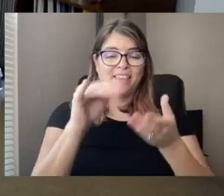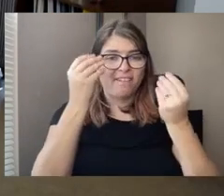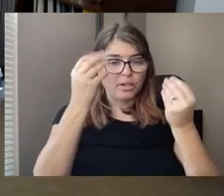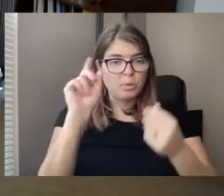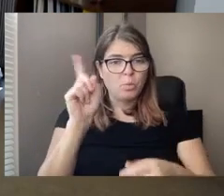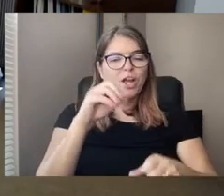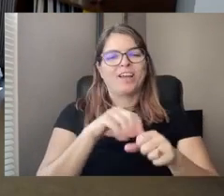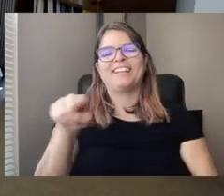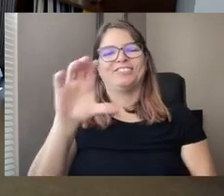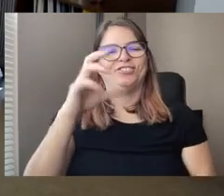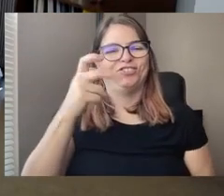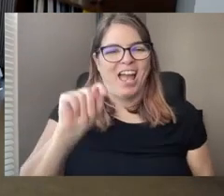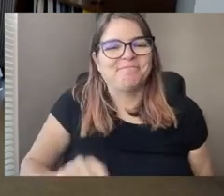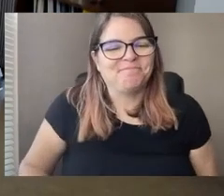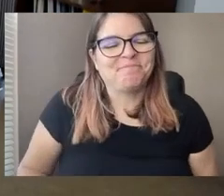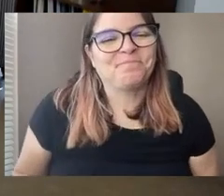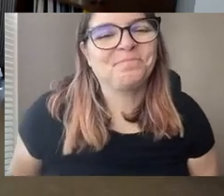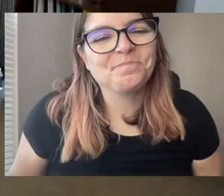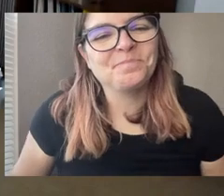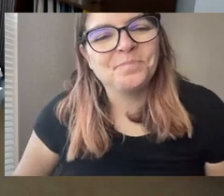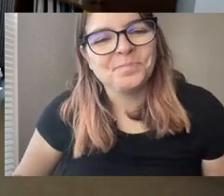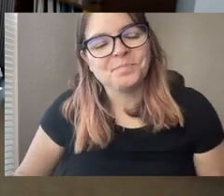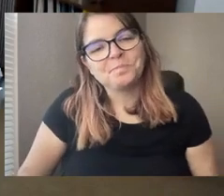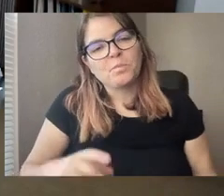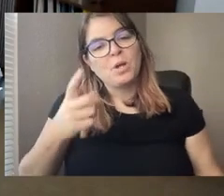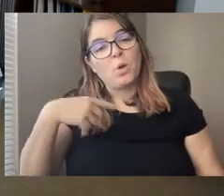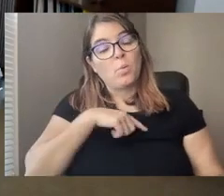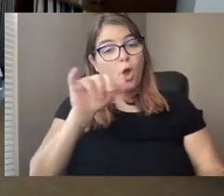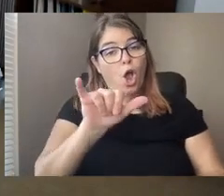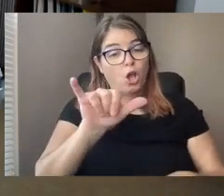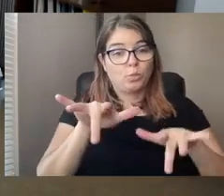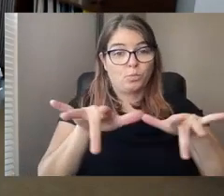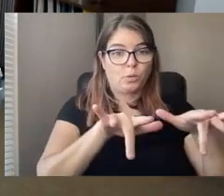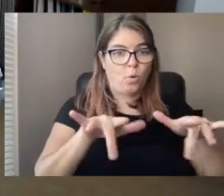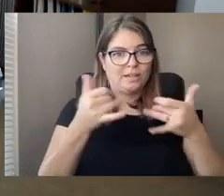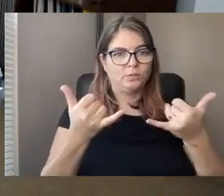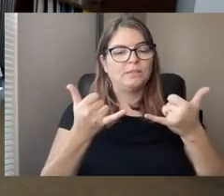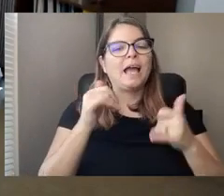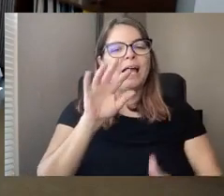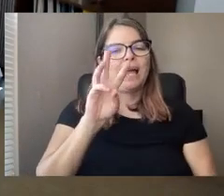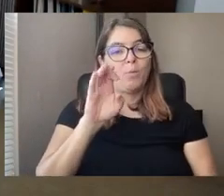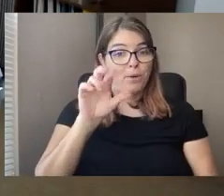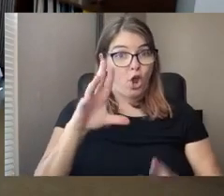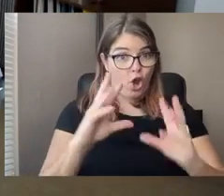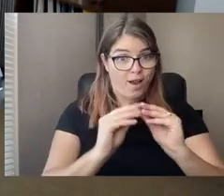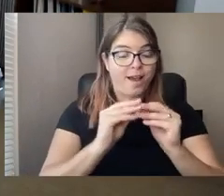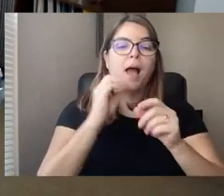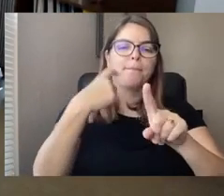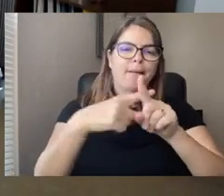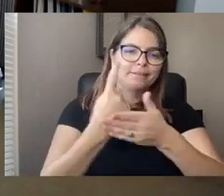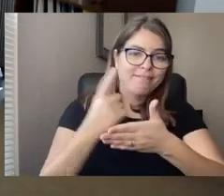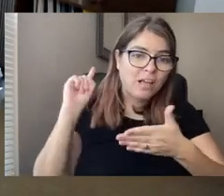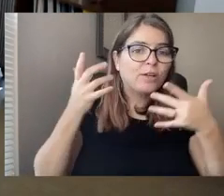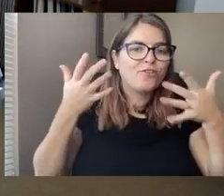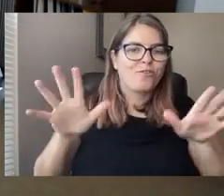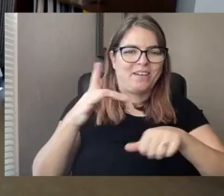the chat. We're also recording today's webinar, and last week's webinar is currently